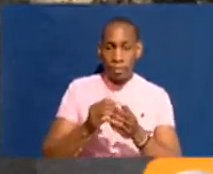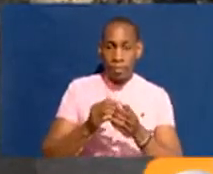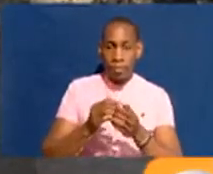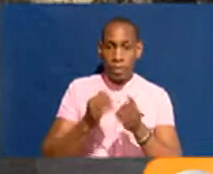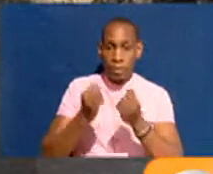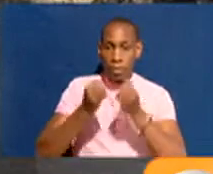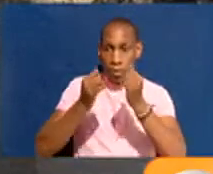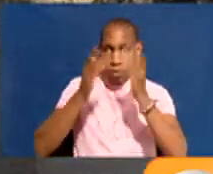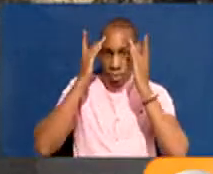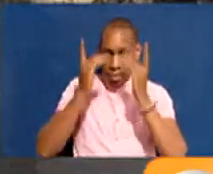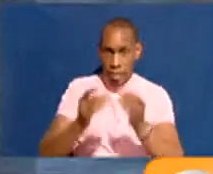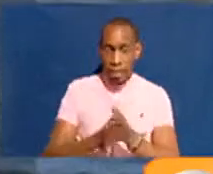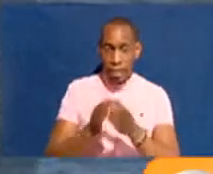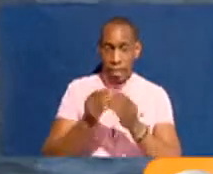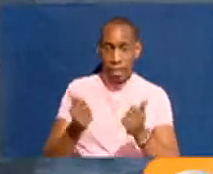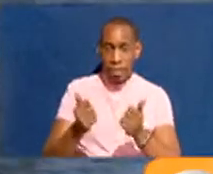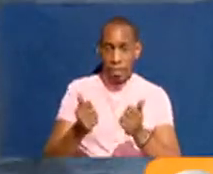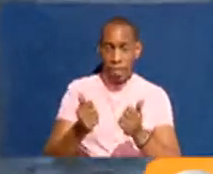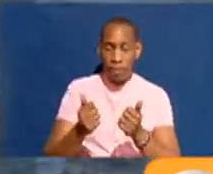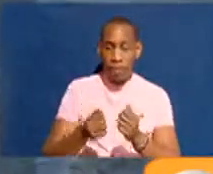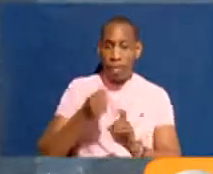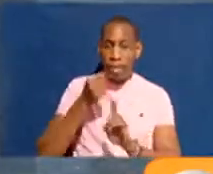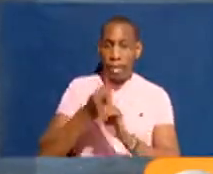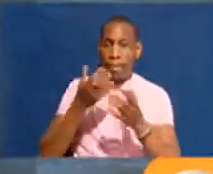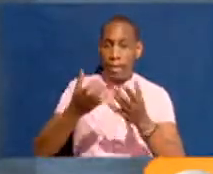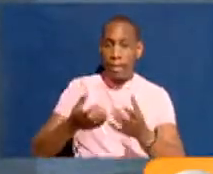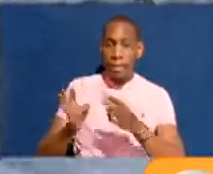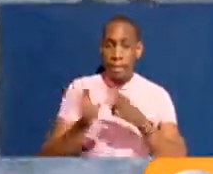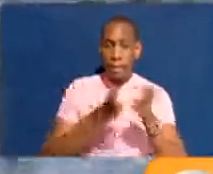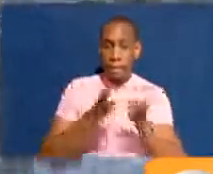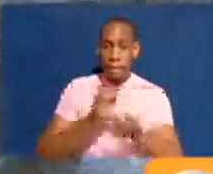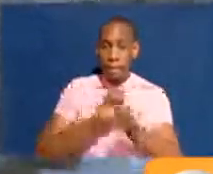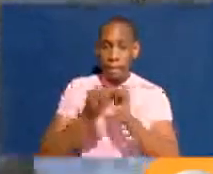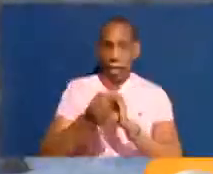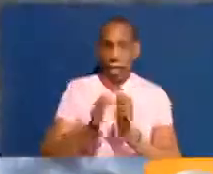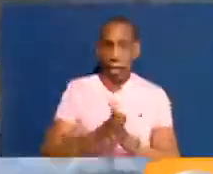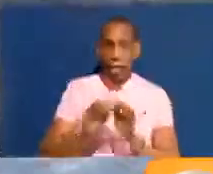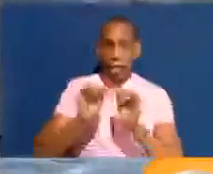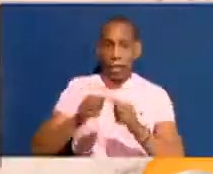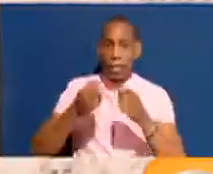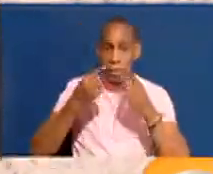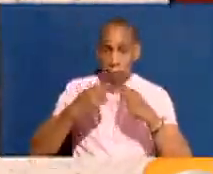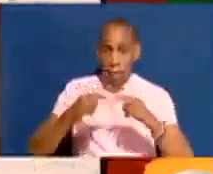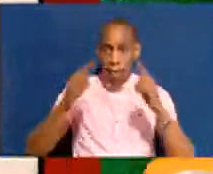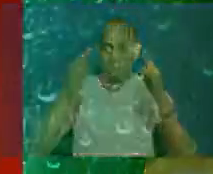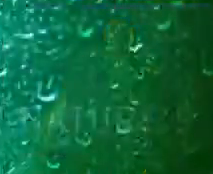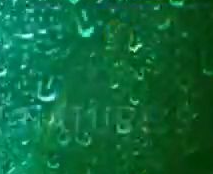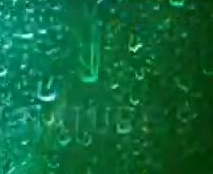decisions to arrest the runaway impact of climate change could be made.